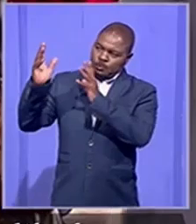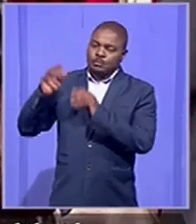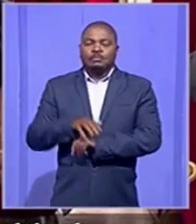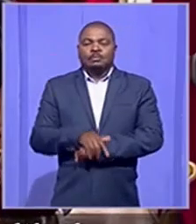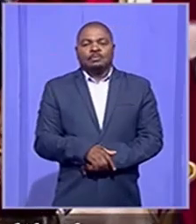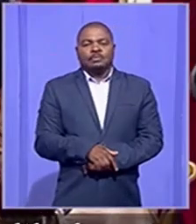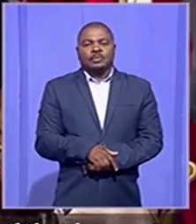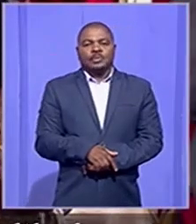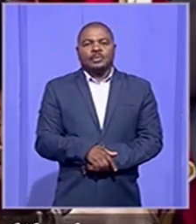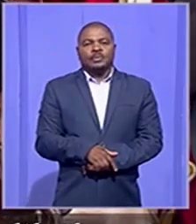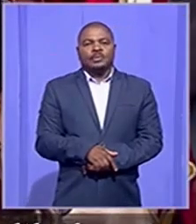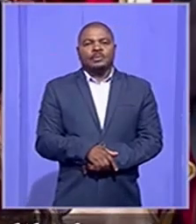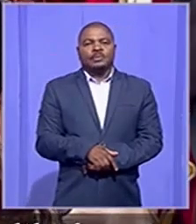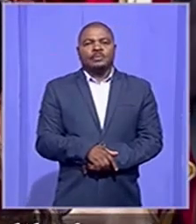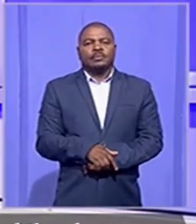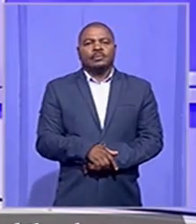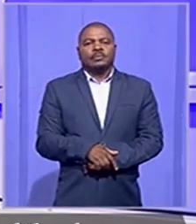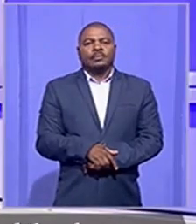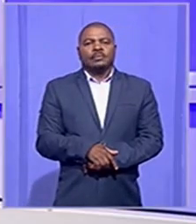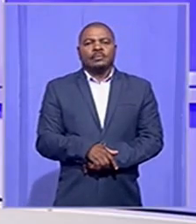News, Bryanston.